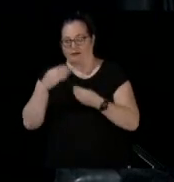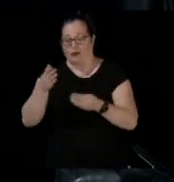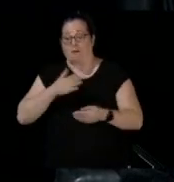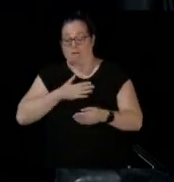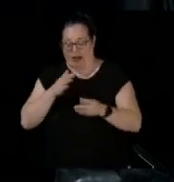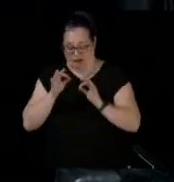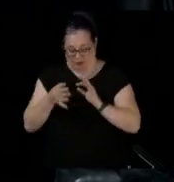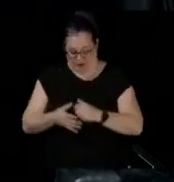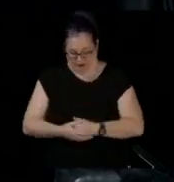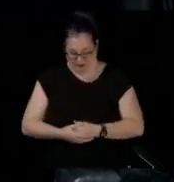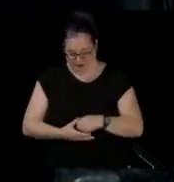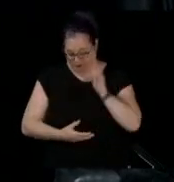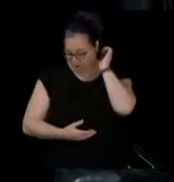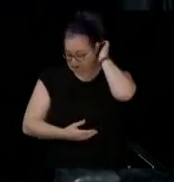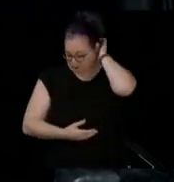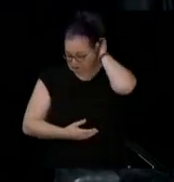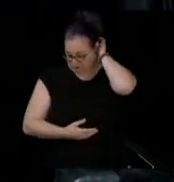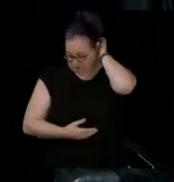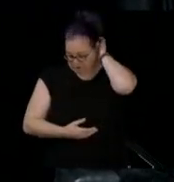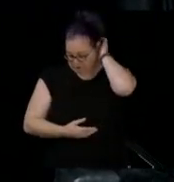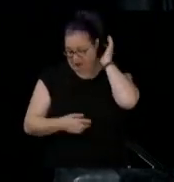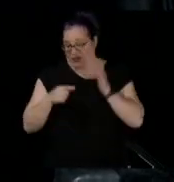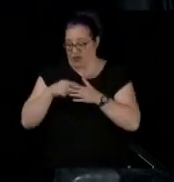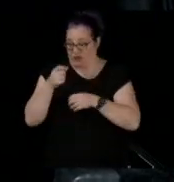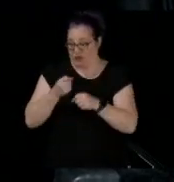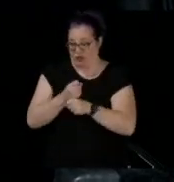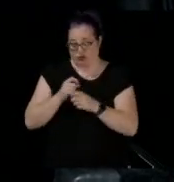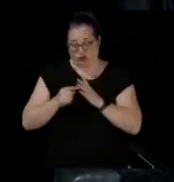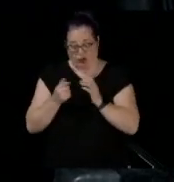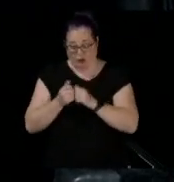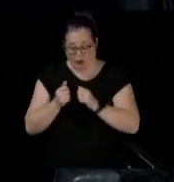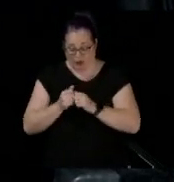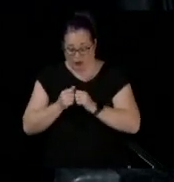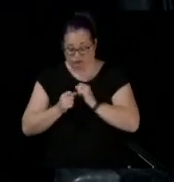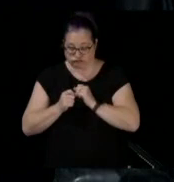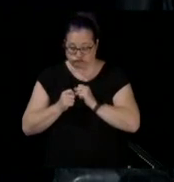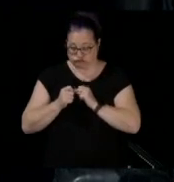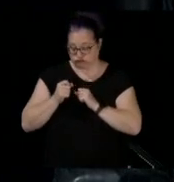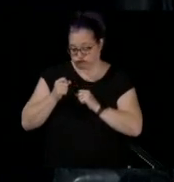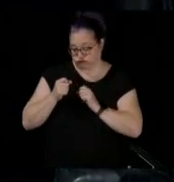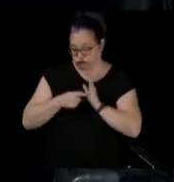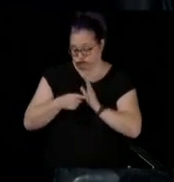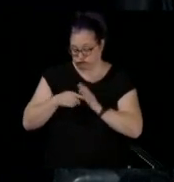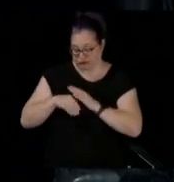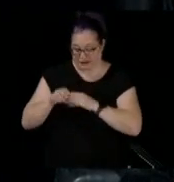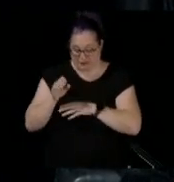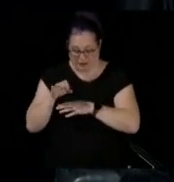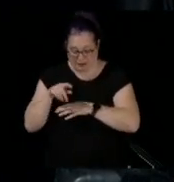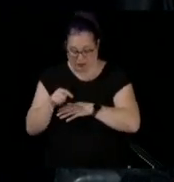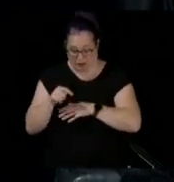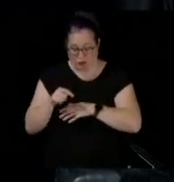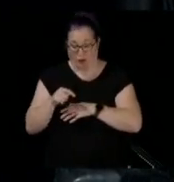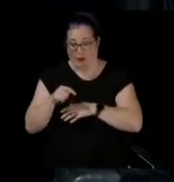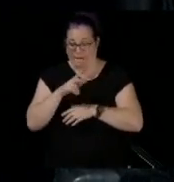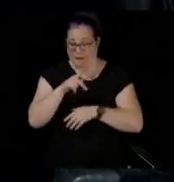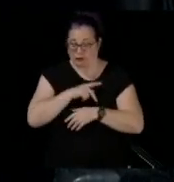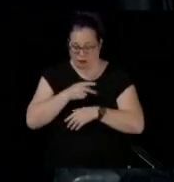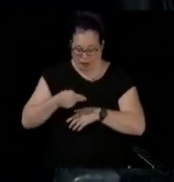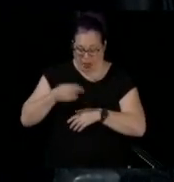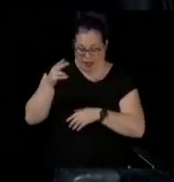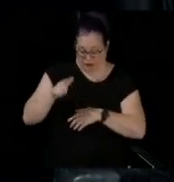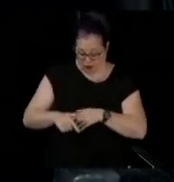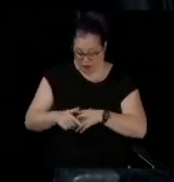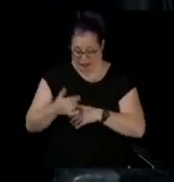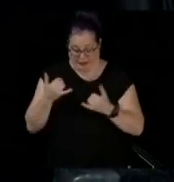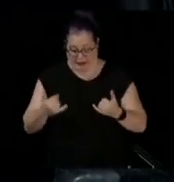The events of this year, starting with our exposition in September, through our personal highs and lows, and now to this denouement, are as